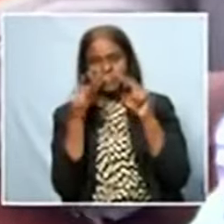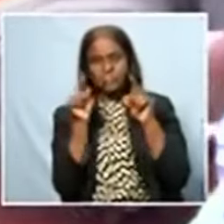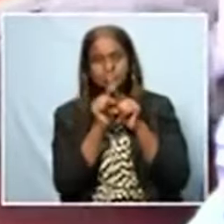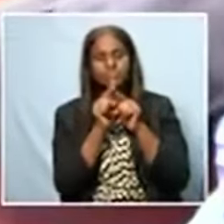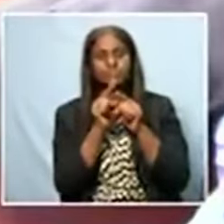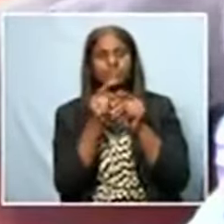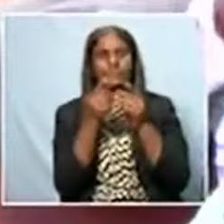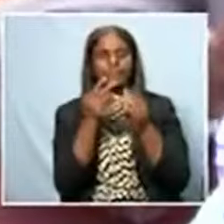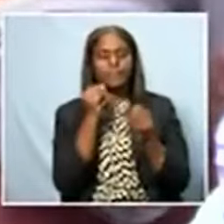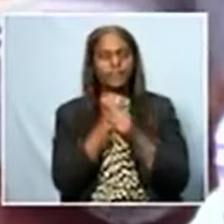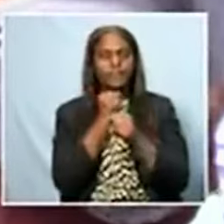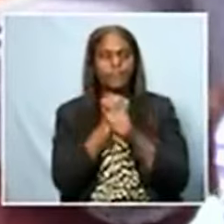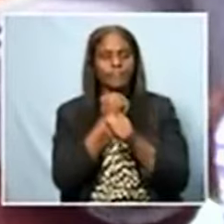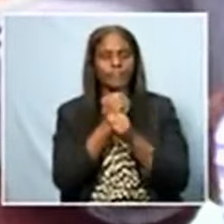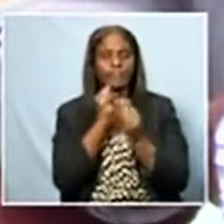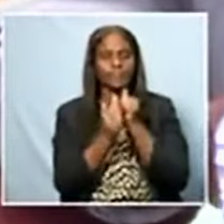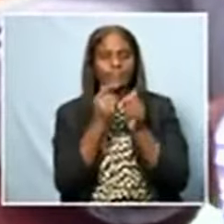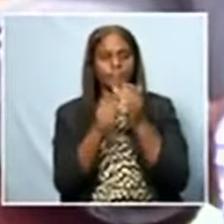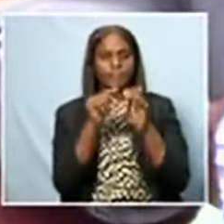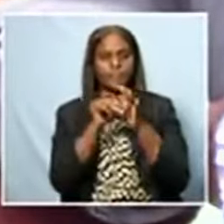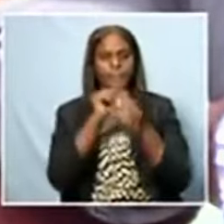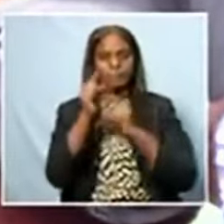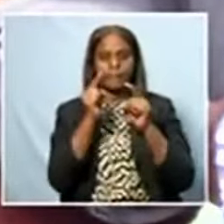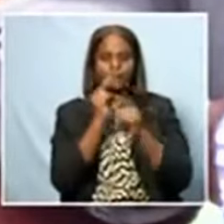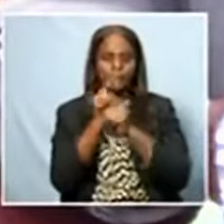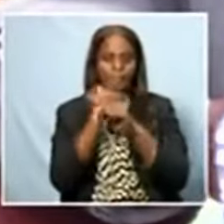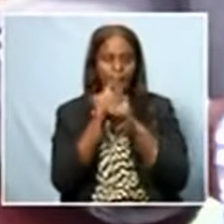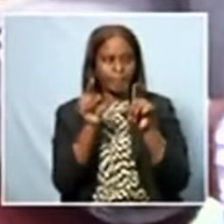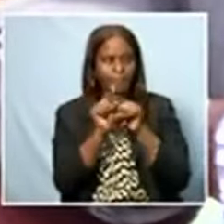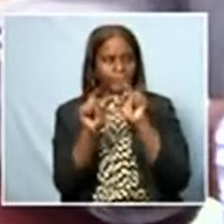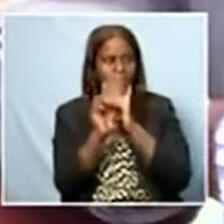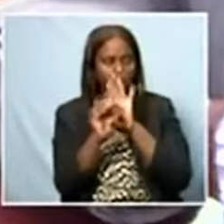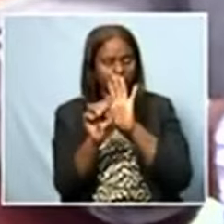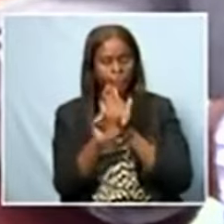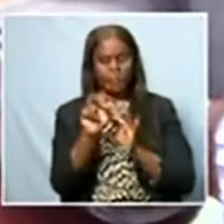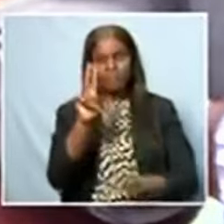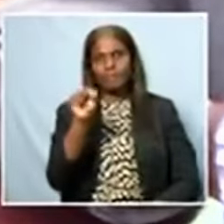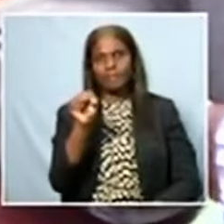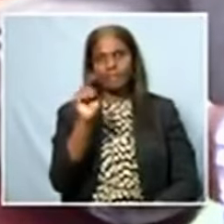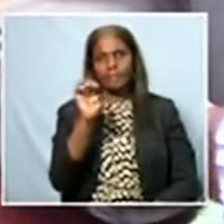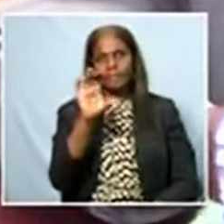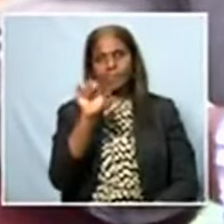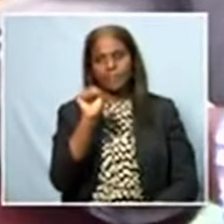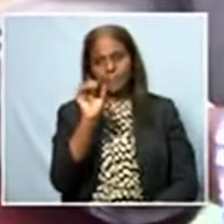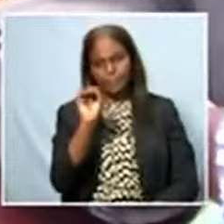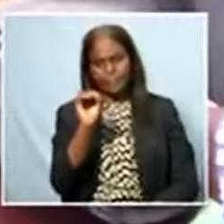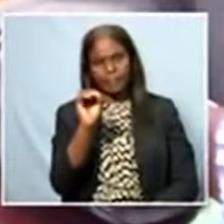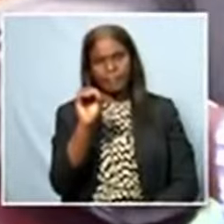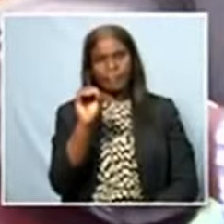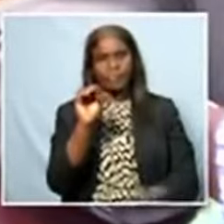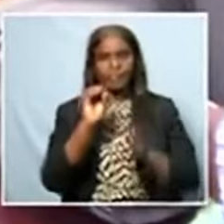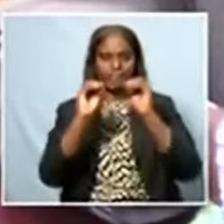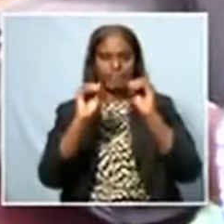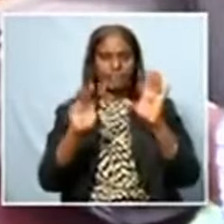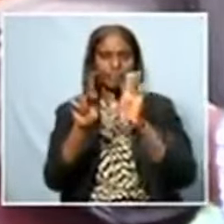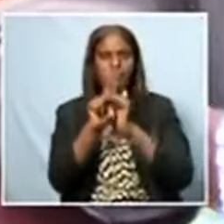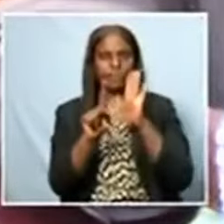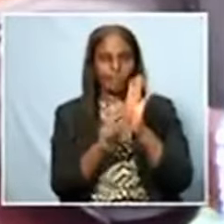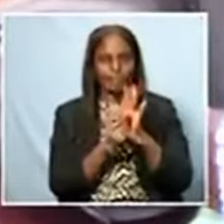international frameworks that aligns with the global standards such as the UNESCO Teacher Policy Development Guidelines.